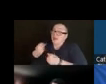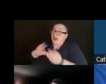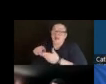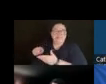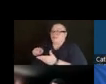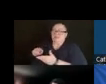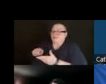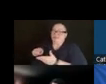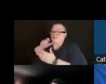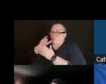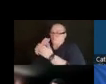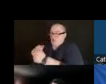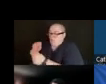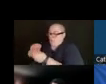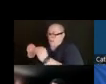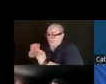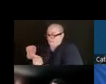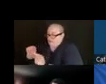updated.